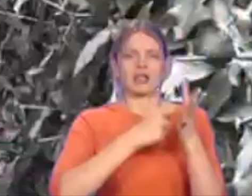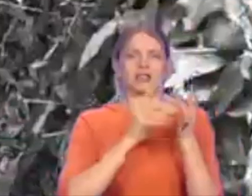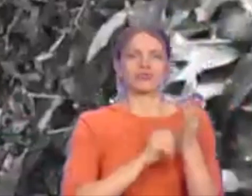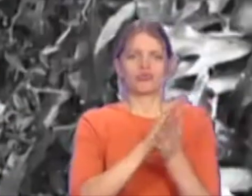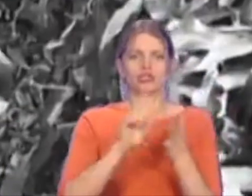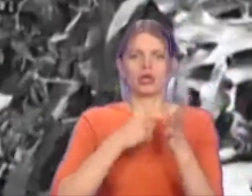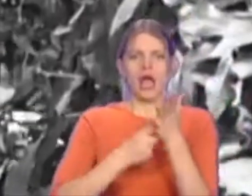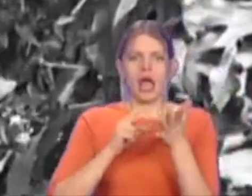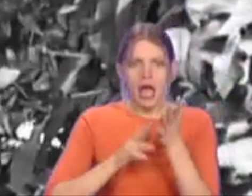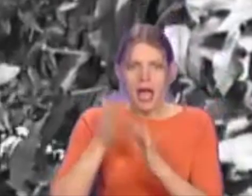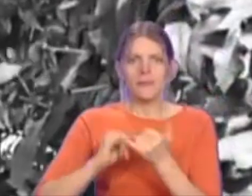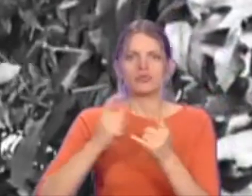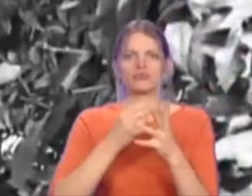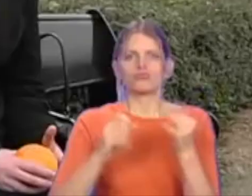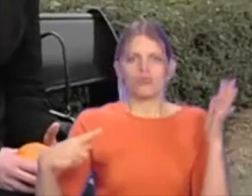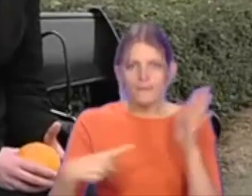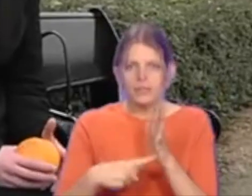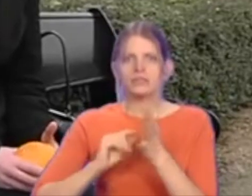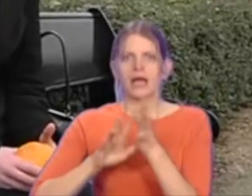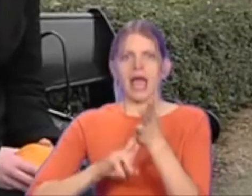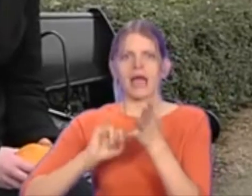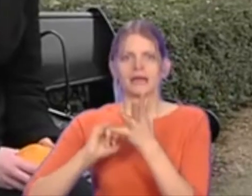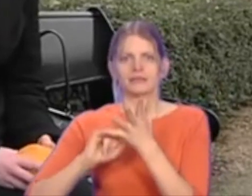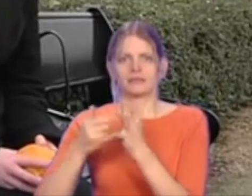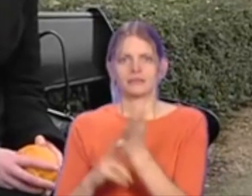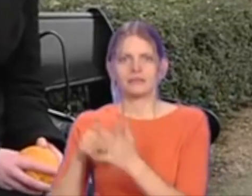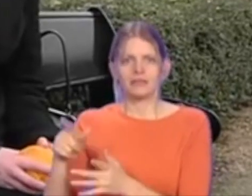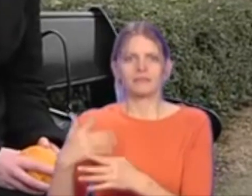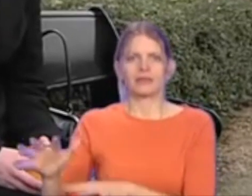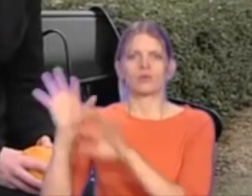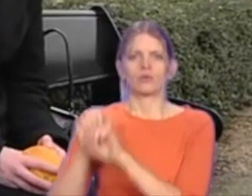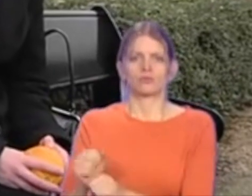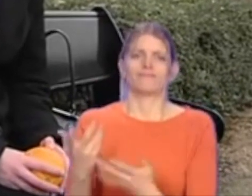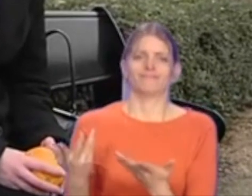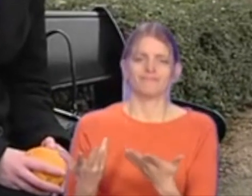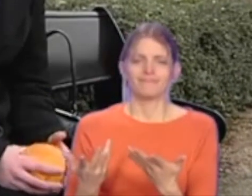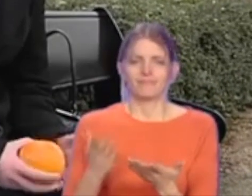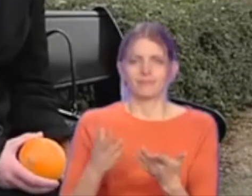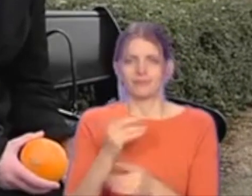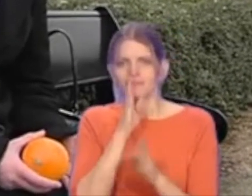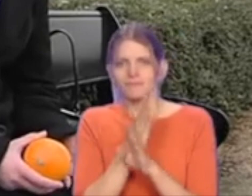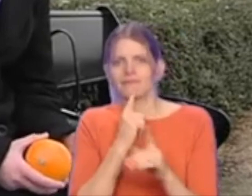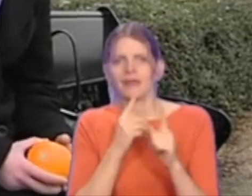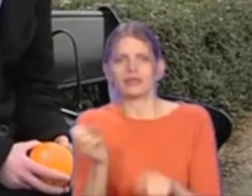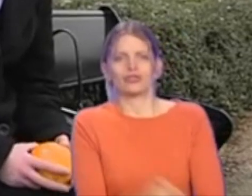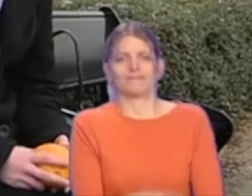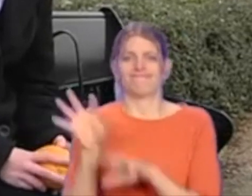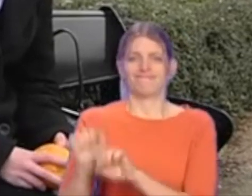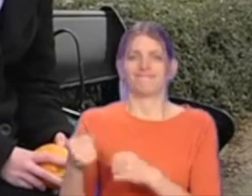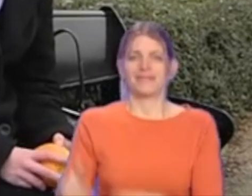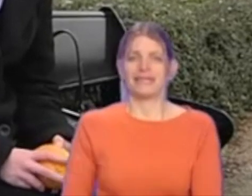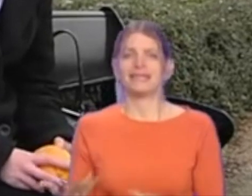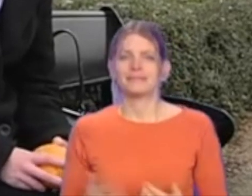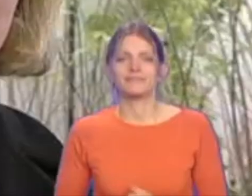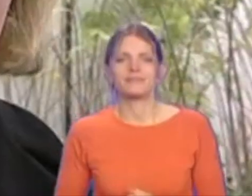speak, during a dead drop. I've dropped off the film. Now all I need to do is inform the handler, who in this case is Julian, where the